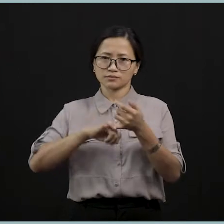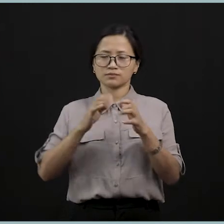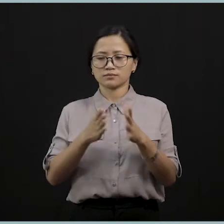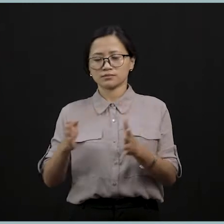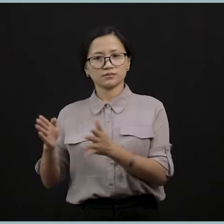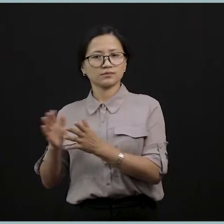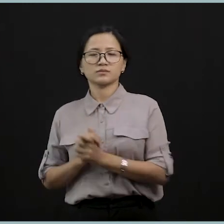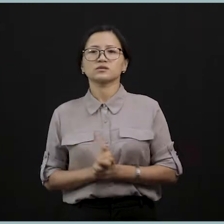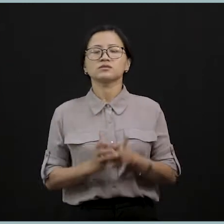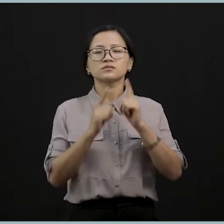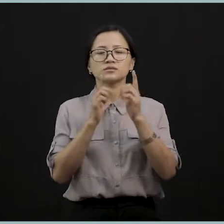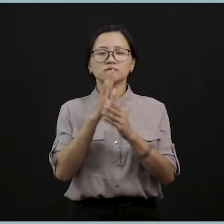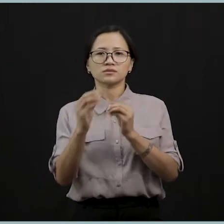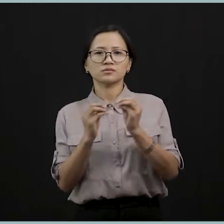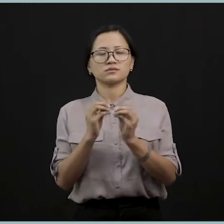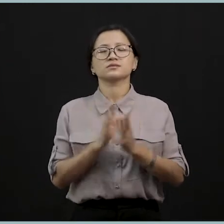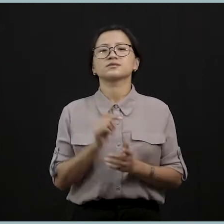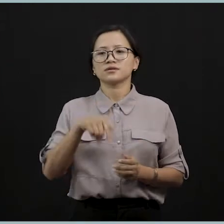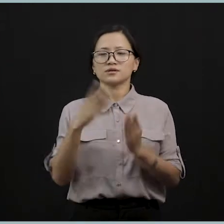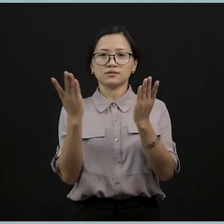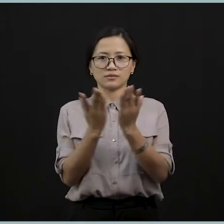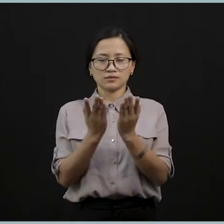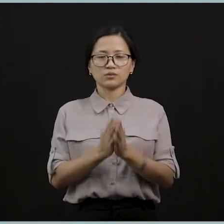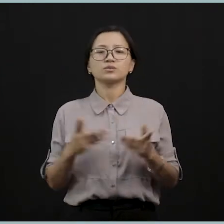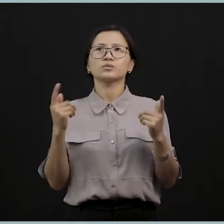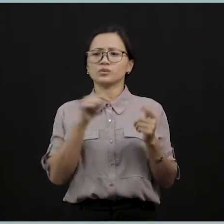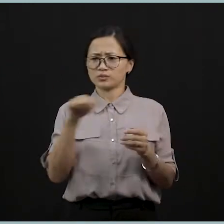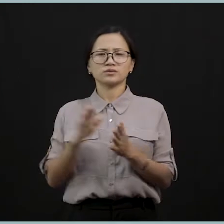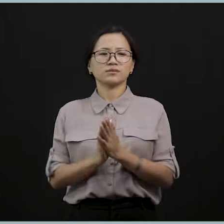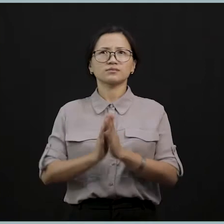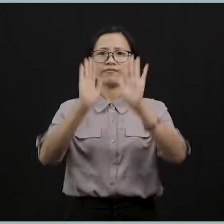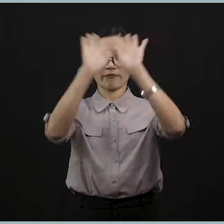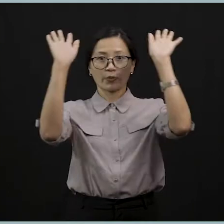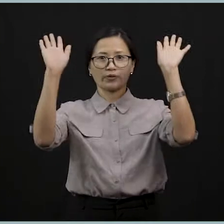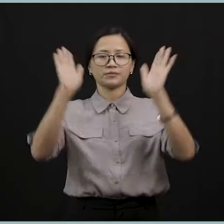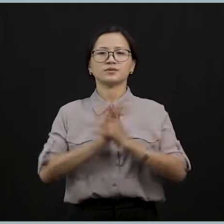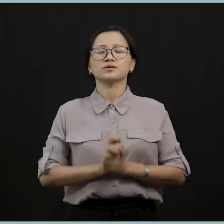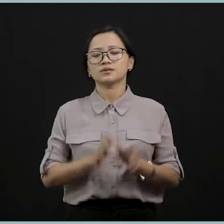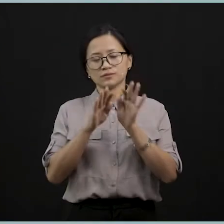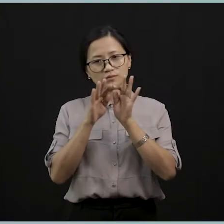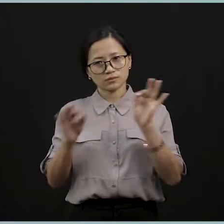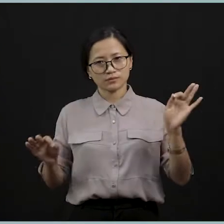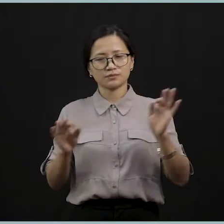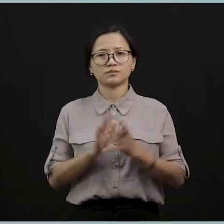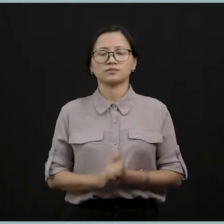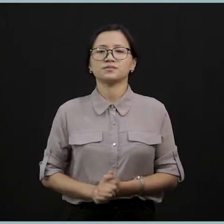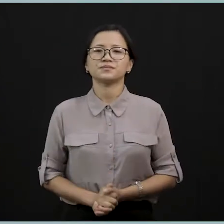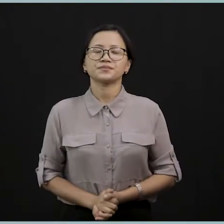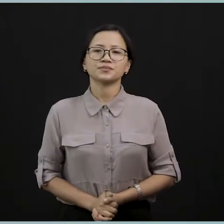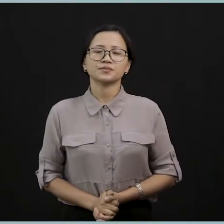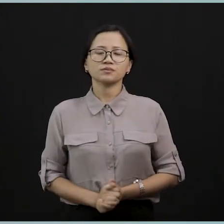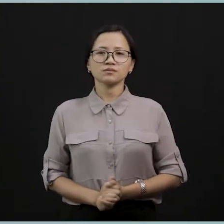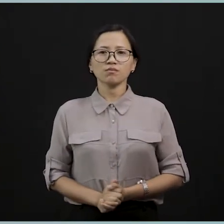So to discuss about this lesson, which is weather, let's start with a story, okay? I will